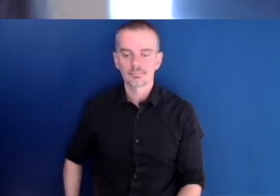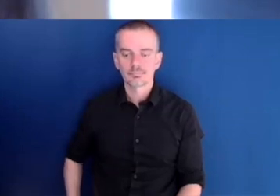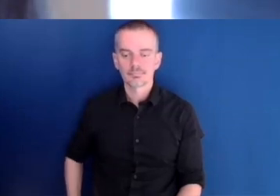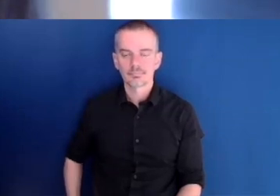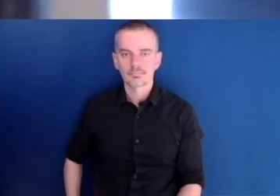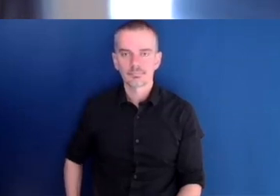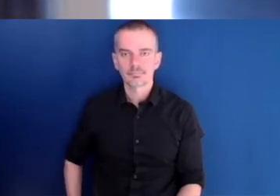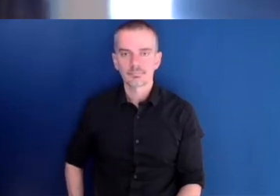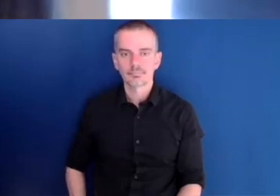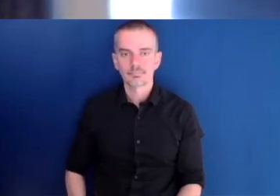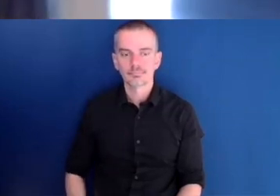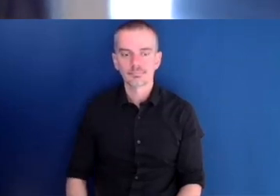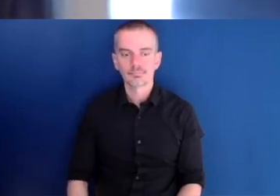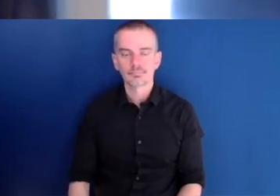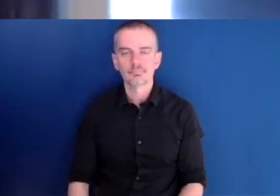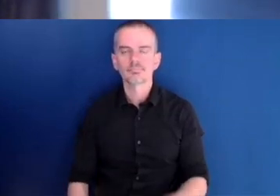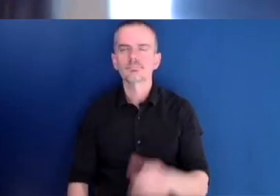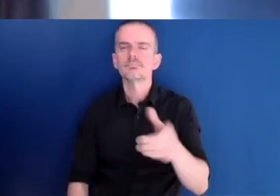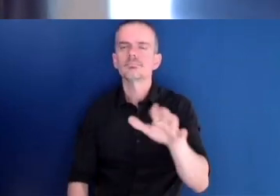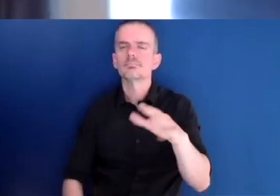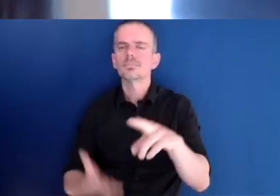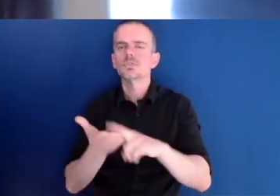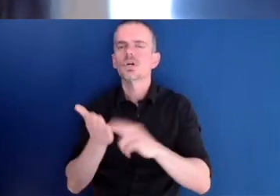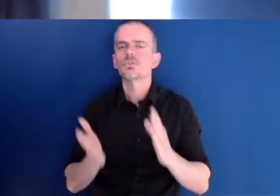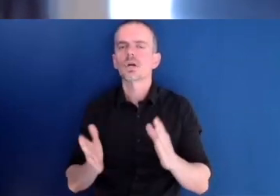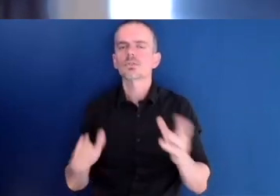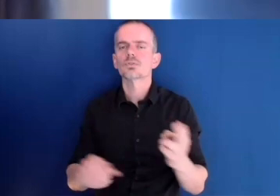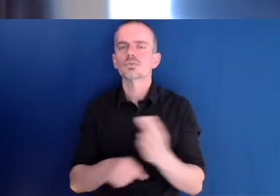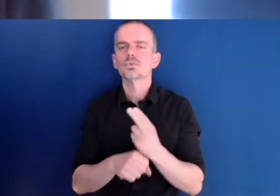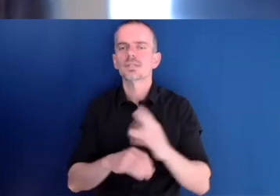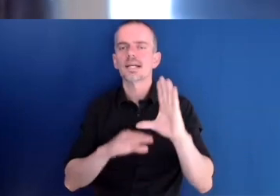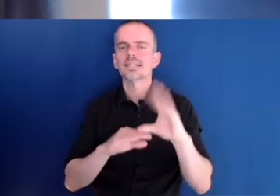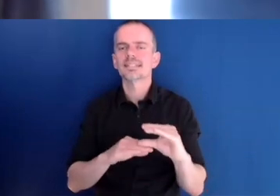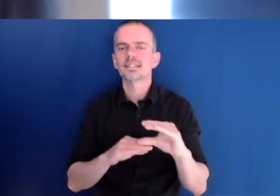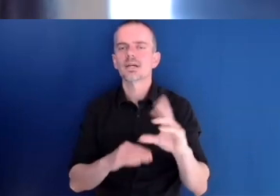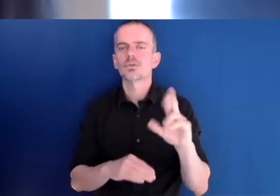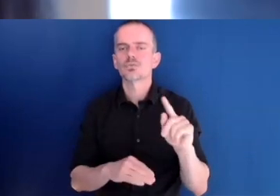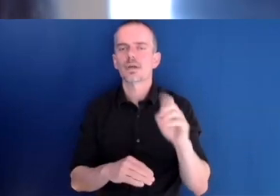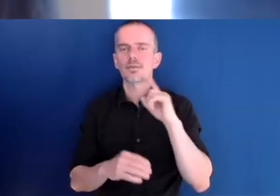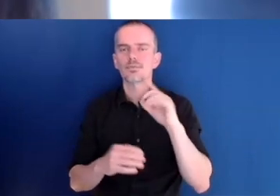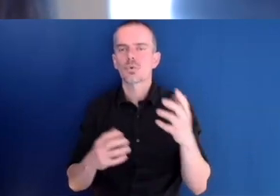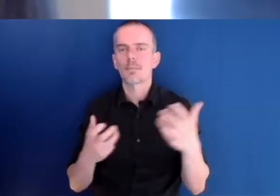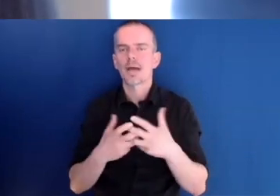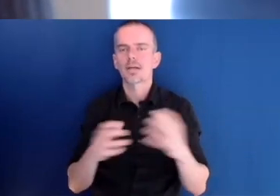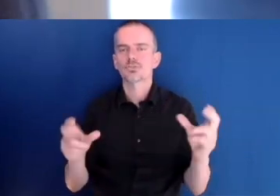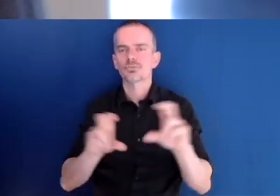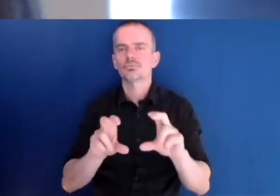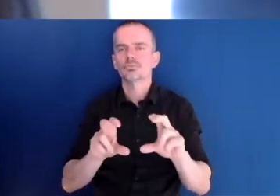What do you know about contractors using a discounted rate for match on a federal award?